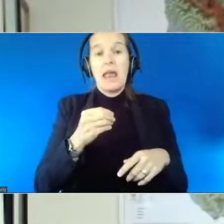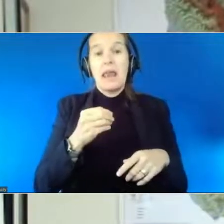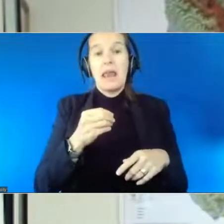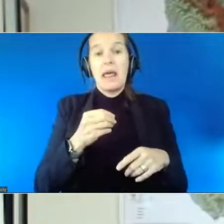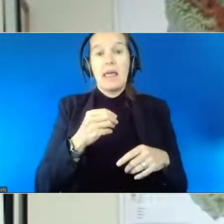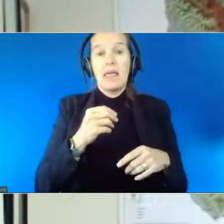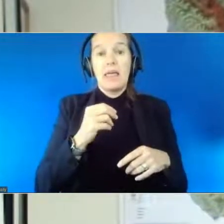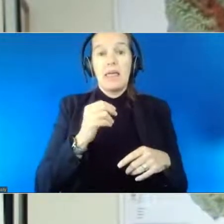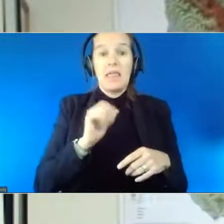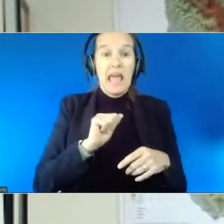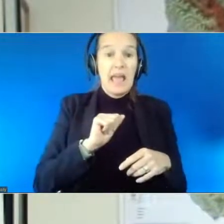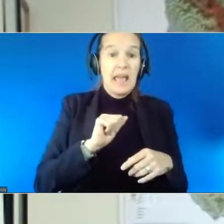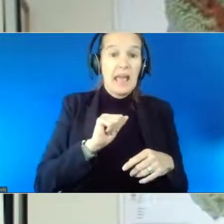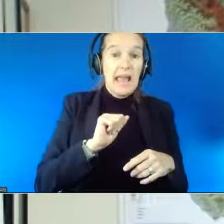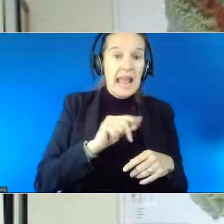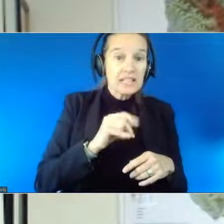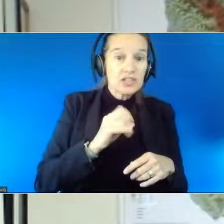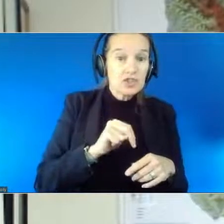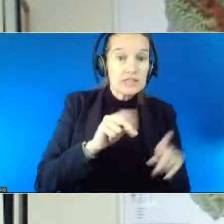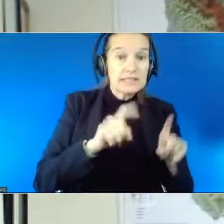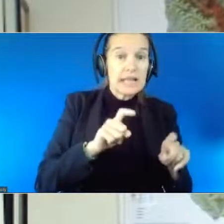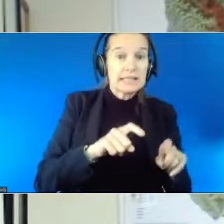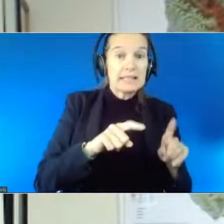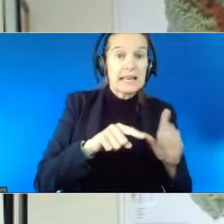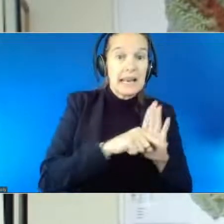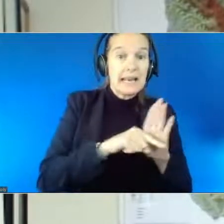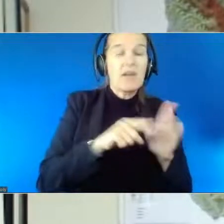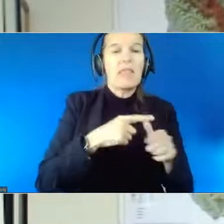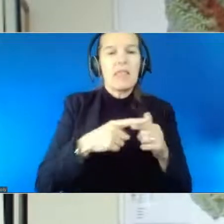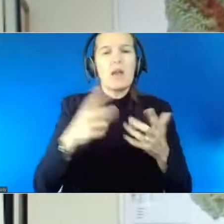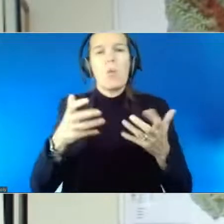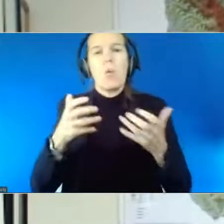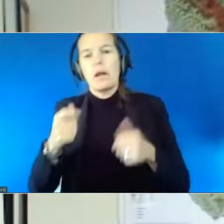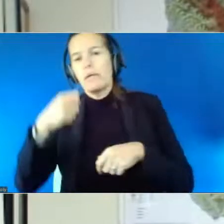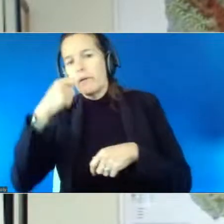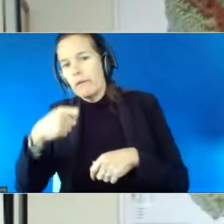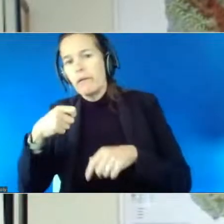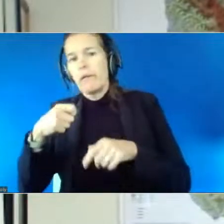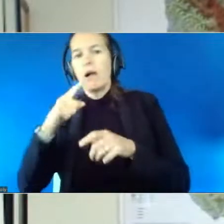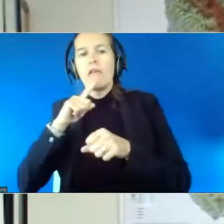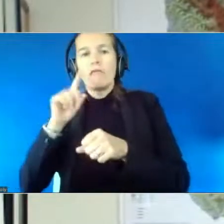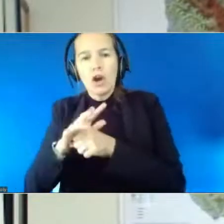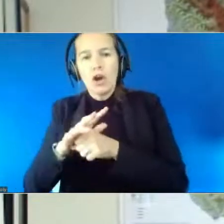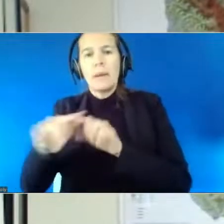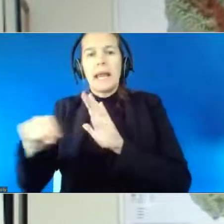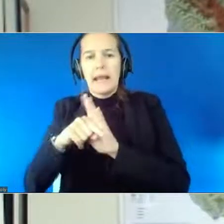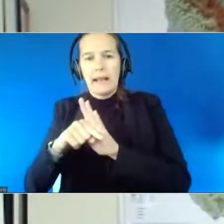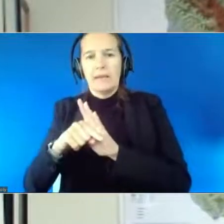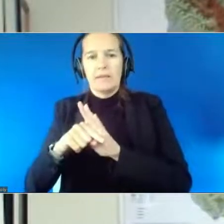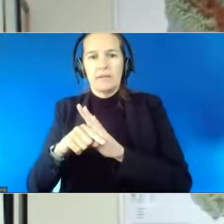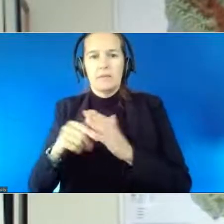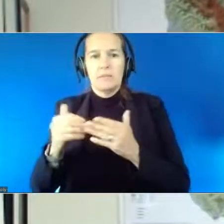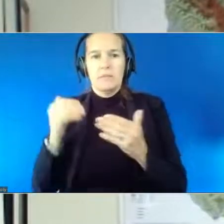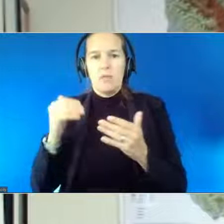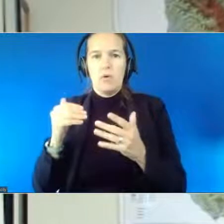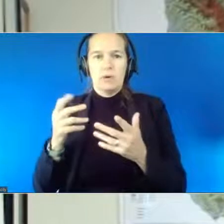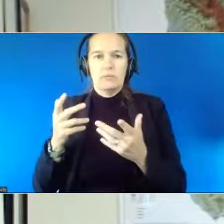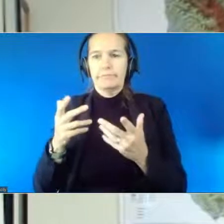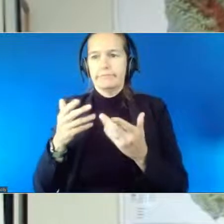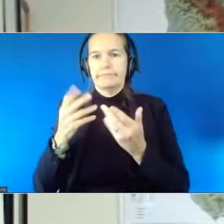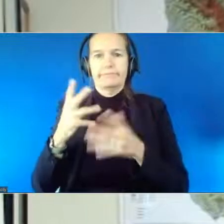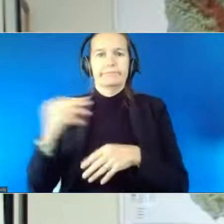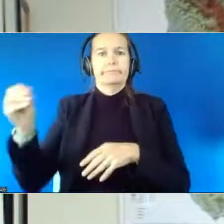would want to confirm that it's negative before we expose them to other people who are still negative.